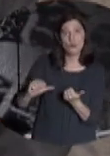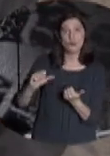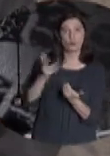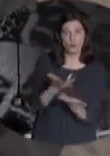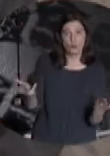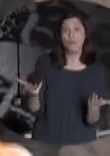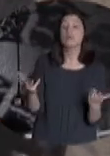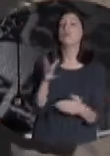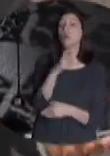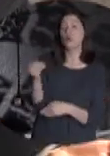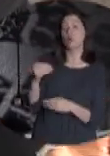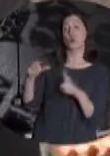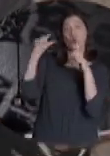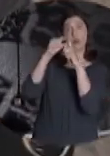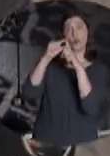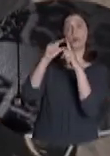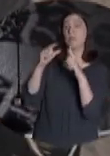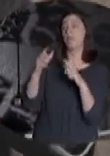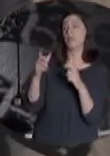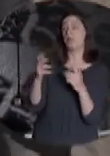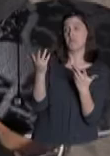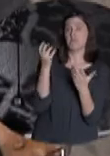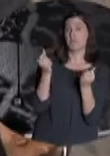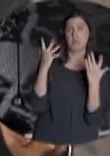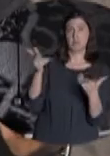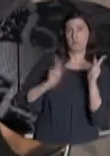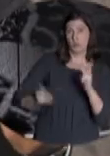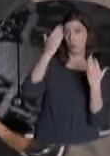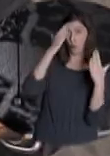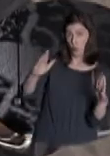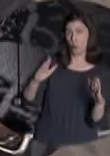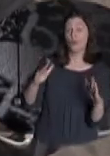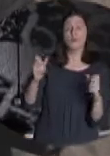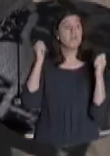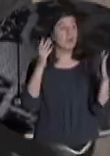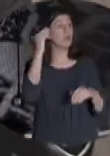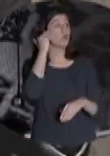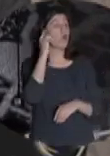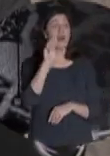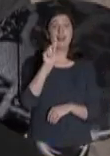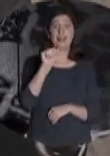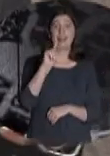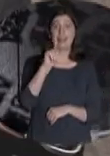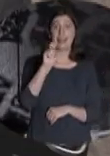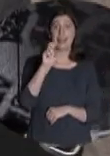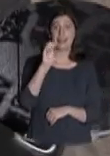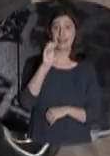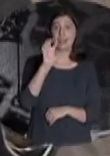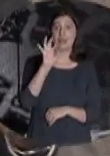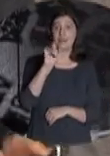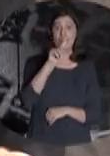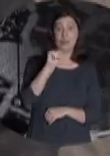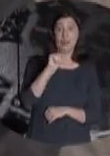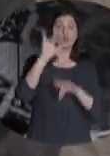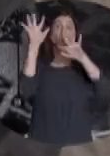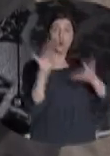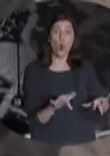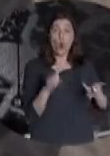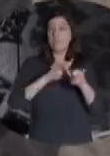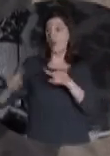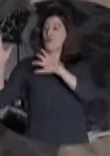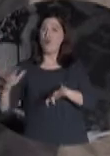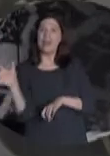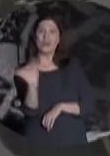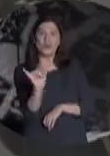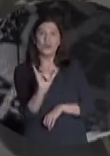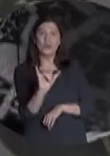facilities. There's also a term that not a lot of people know. People know lake effect snow, but there's also something called lake effect rain. Oh. So the